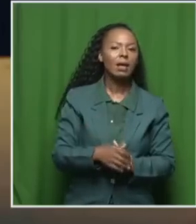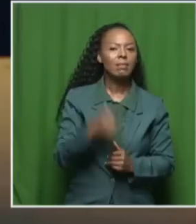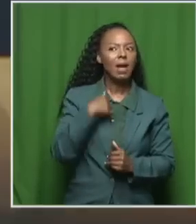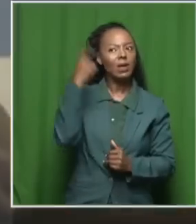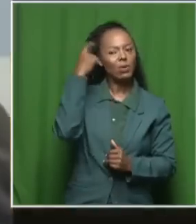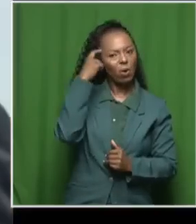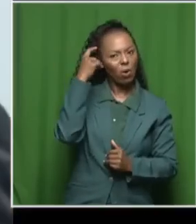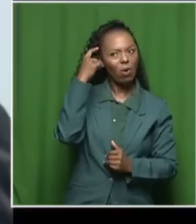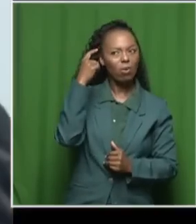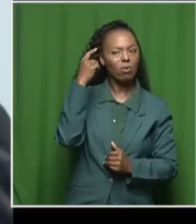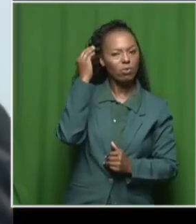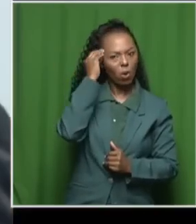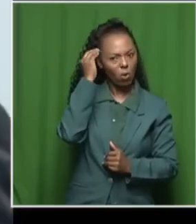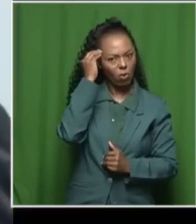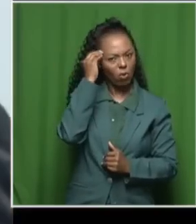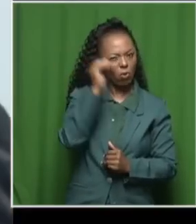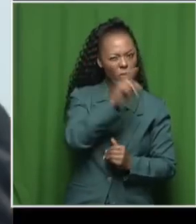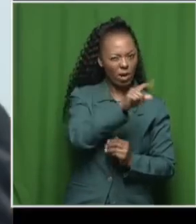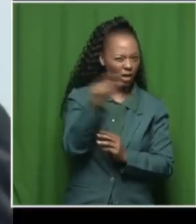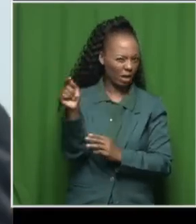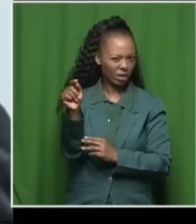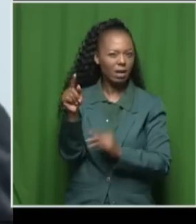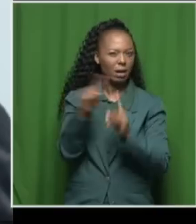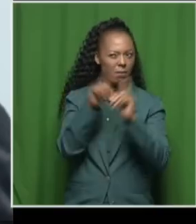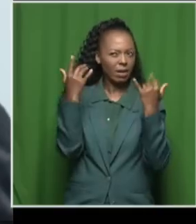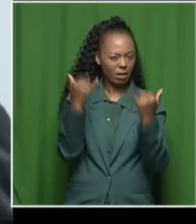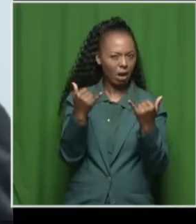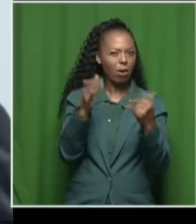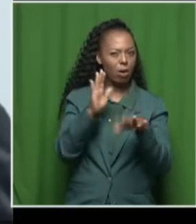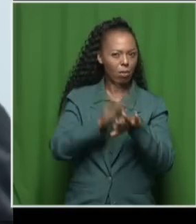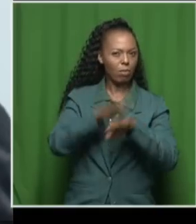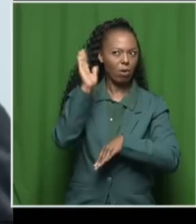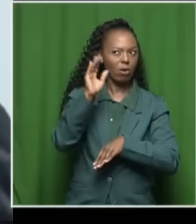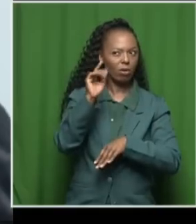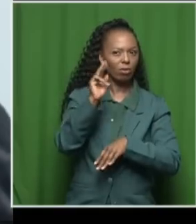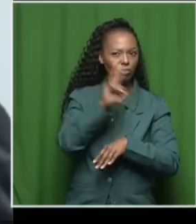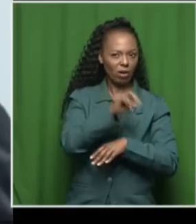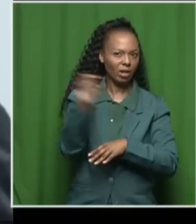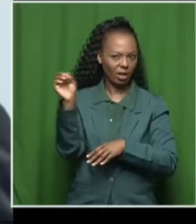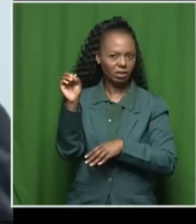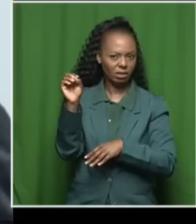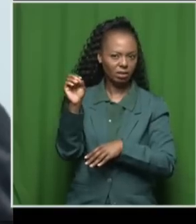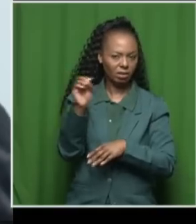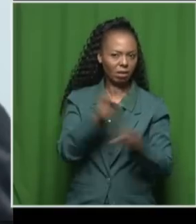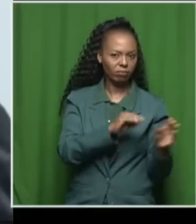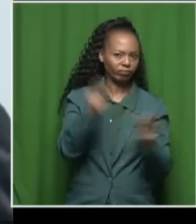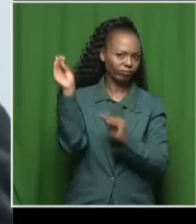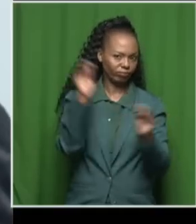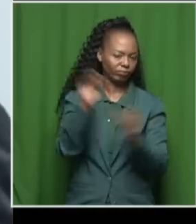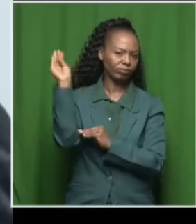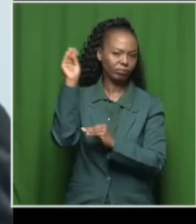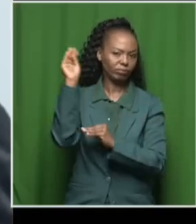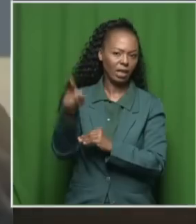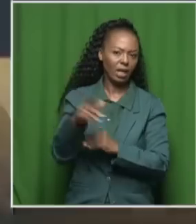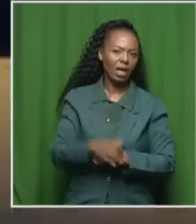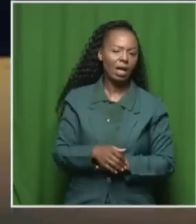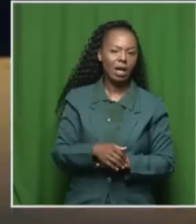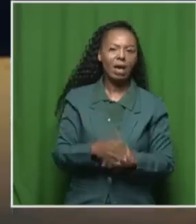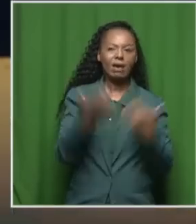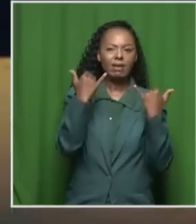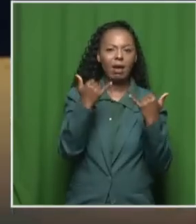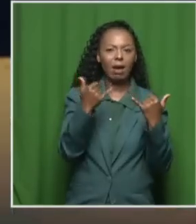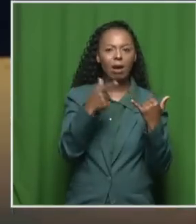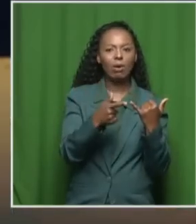100, but I know we are in excess of 200. And for those who have been displaced, where are they currently